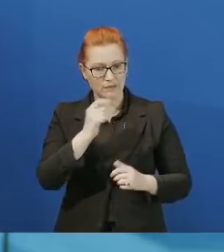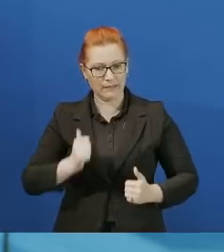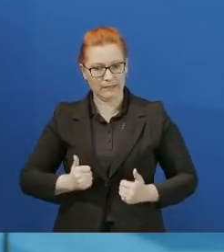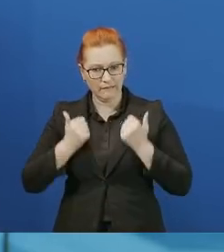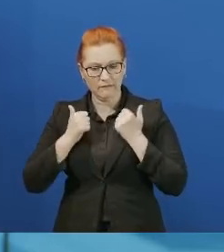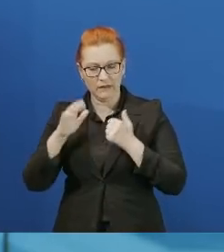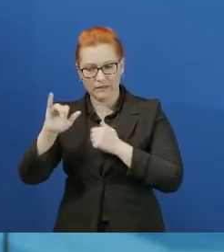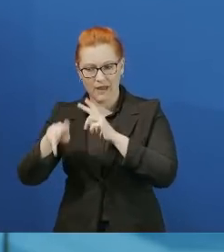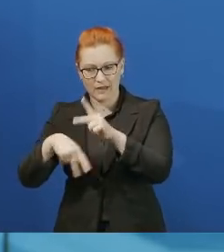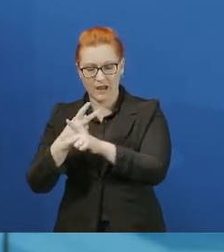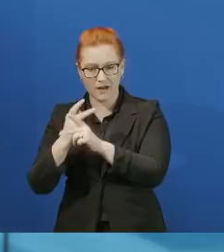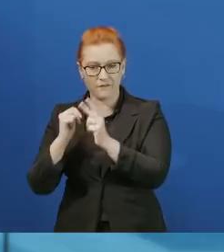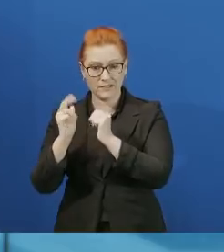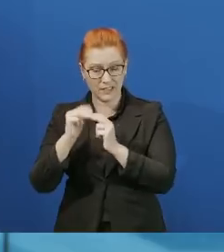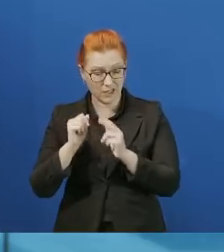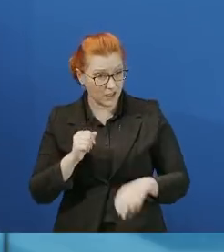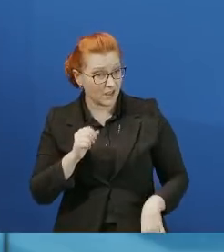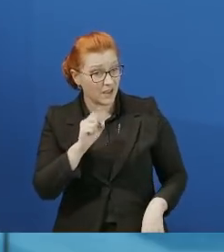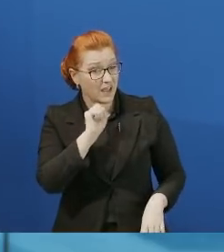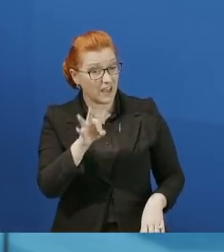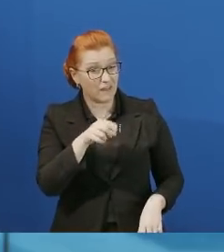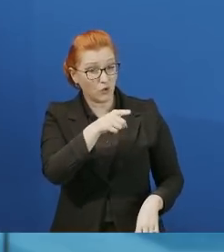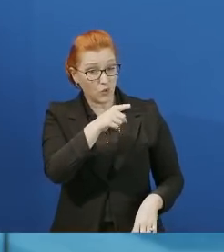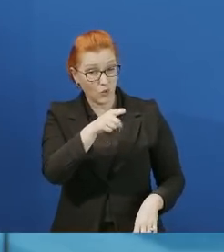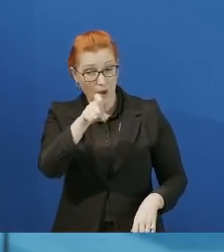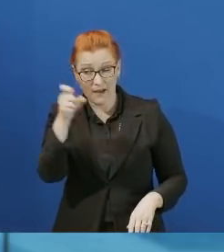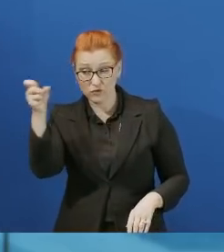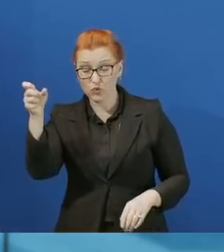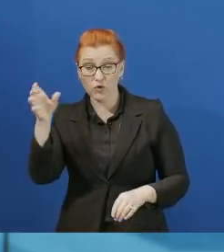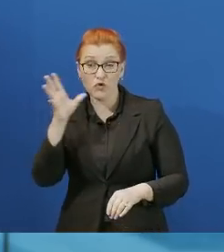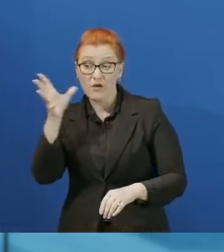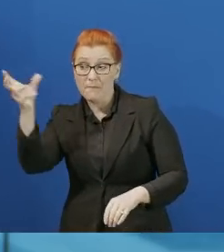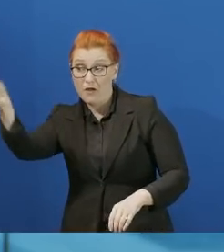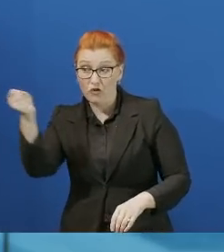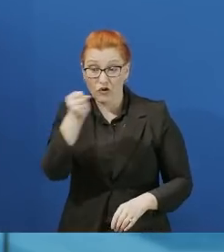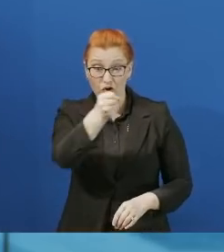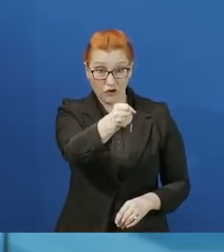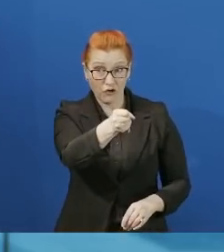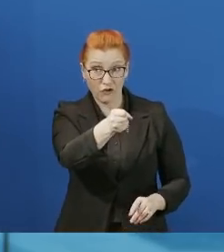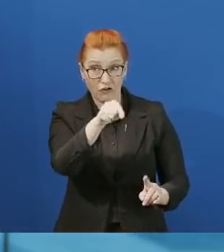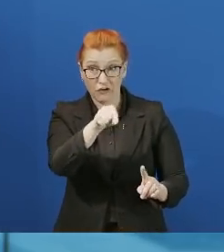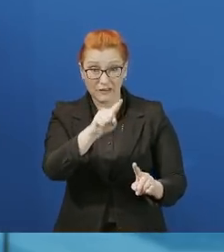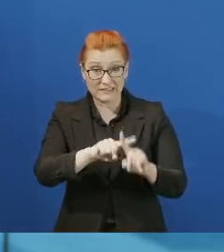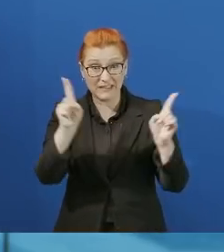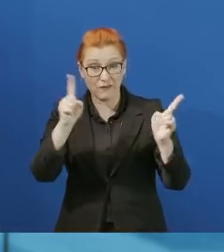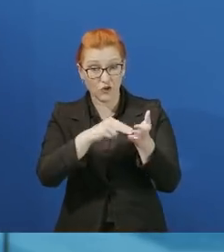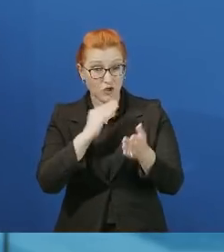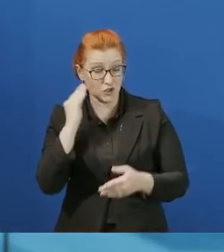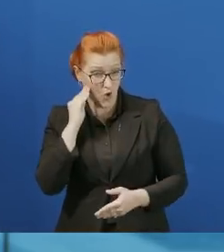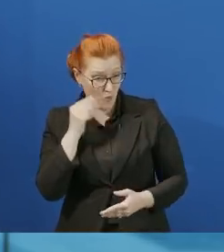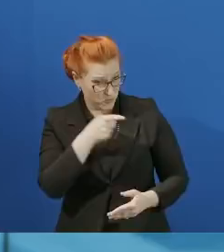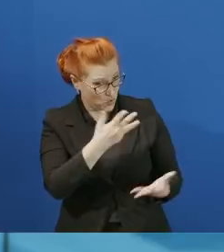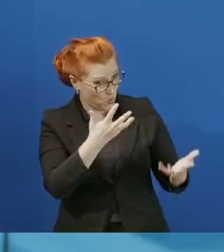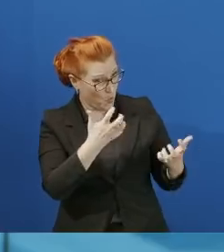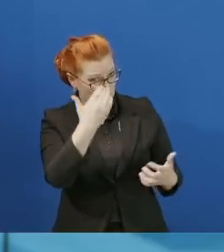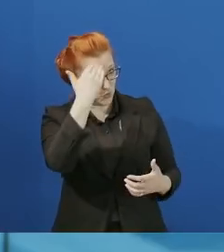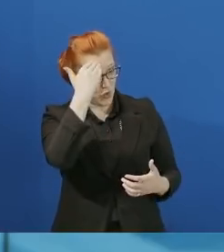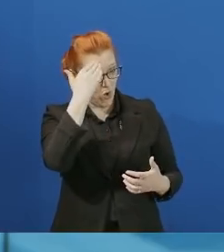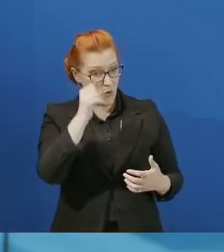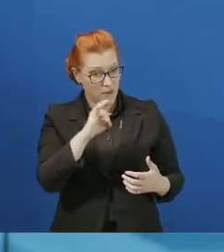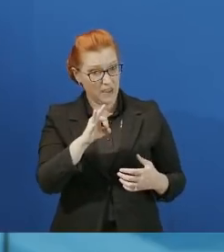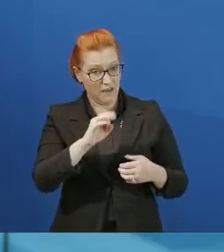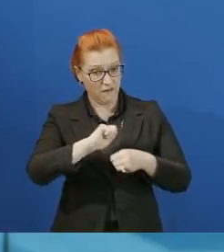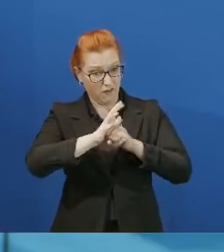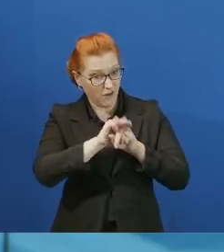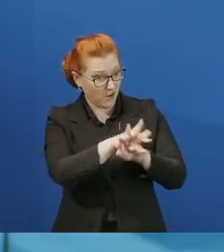facility. Would you want to know if you were placing them in a facility? I would whether know. people I had would died know. from COVID? I you would want to know. And should you have the right to know?